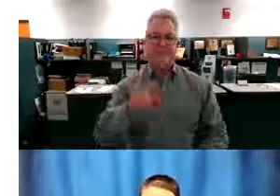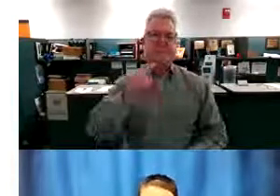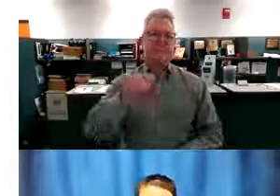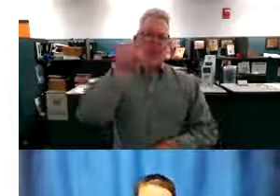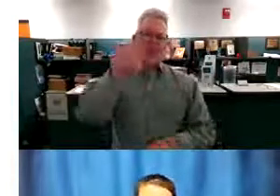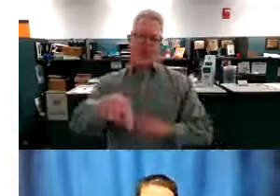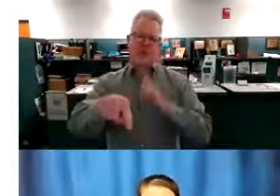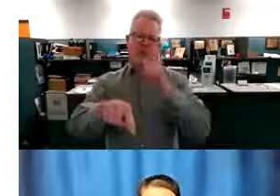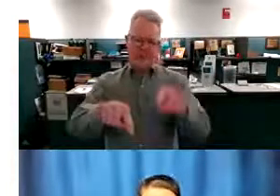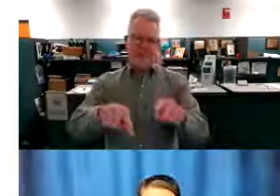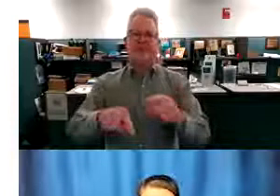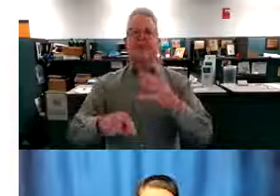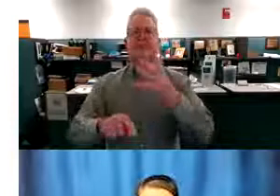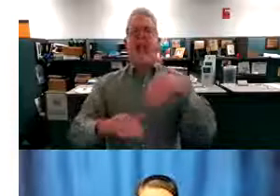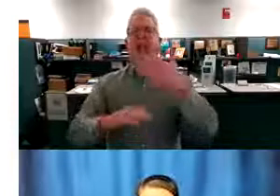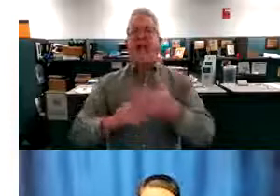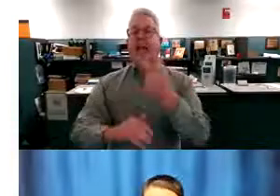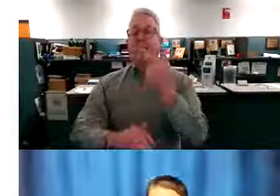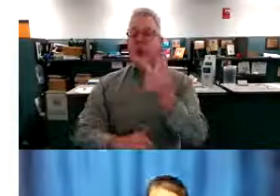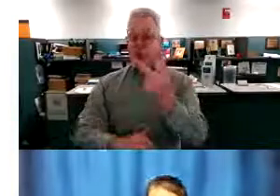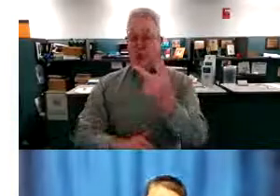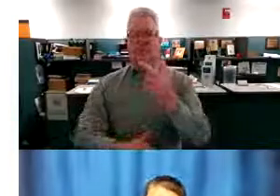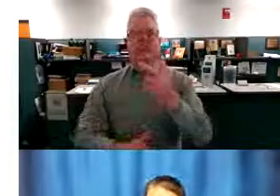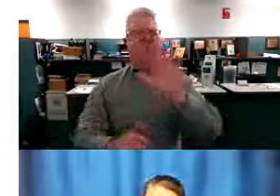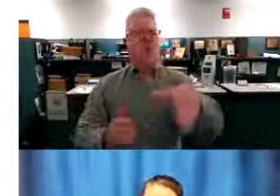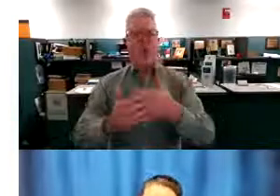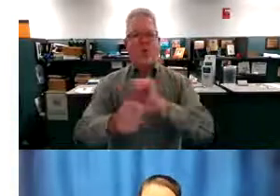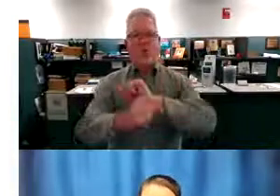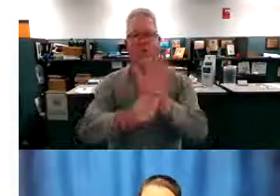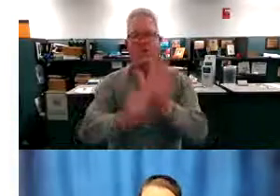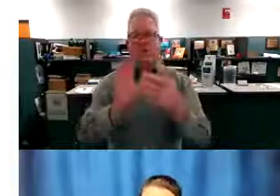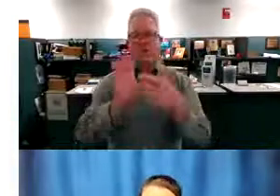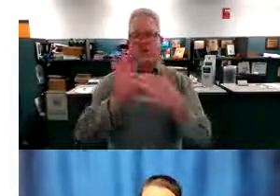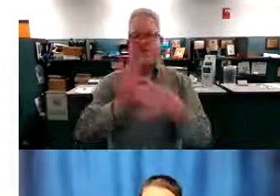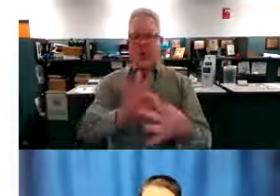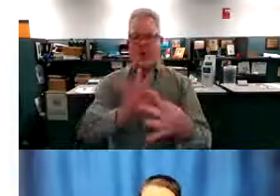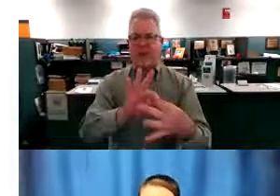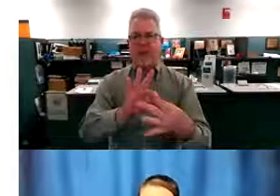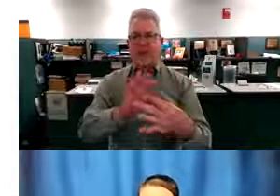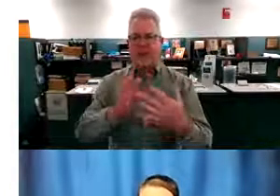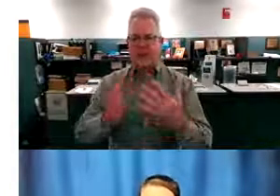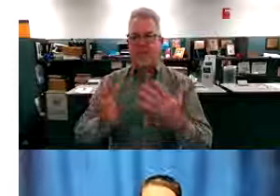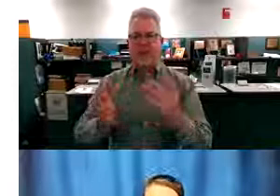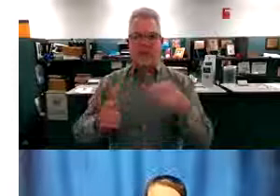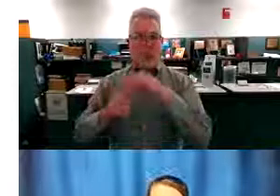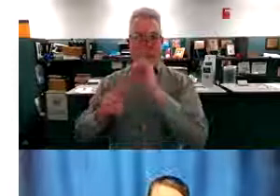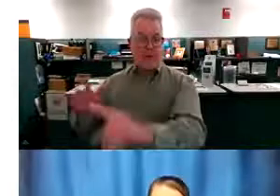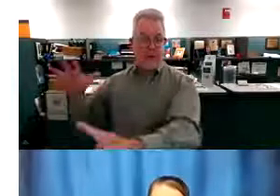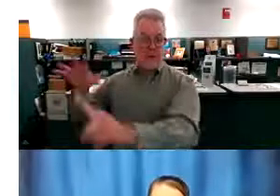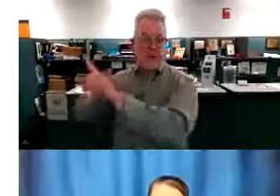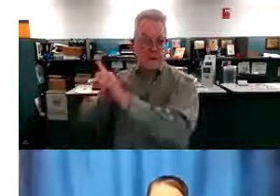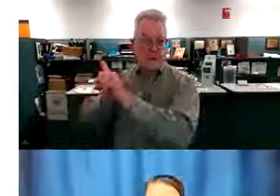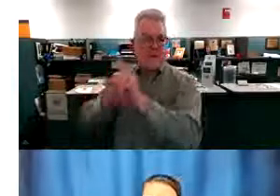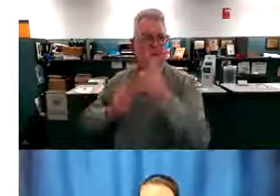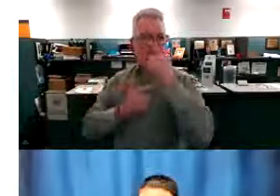but because they recently opened, we're still looking at how that progresses. So those are the 2. And then of